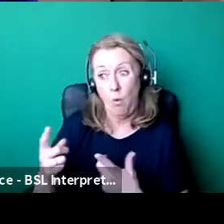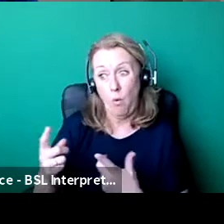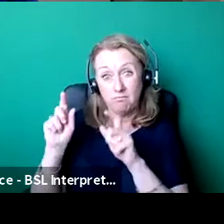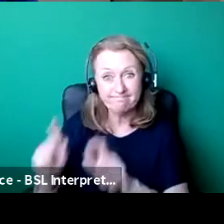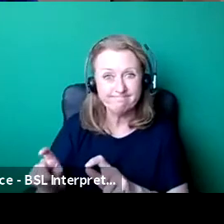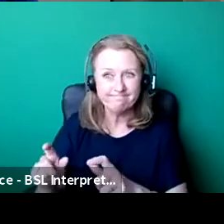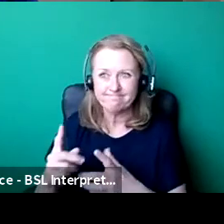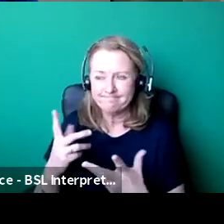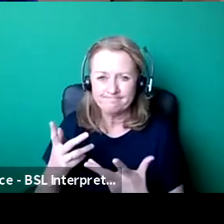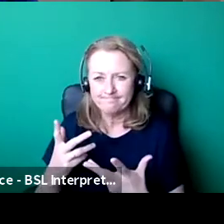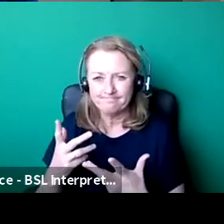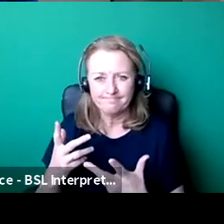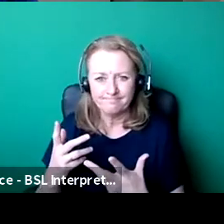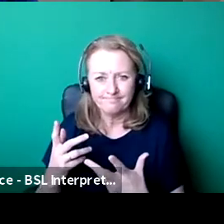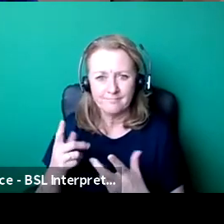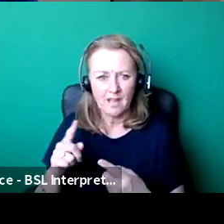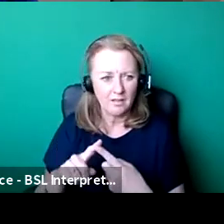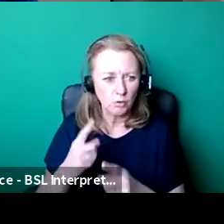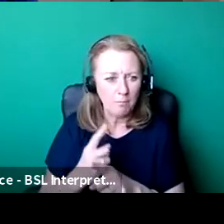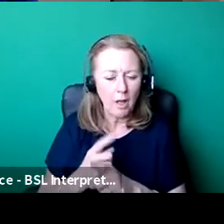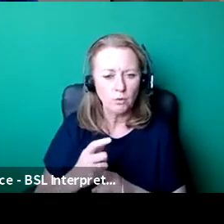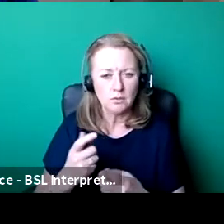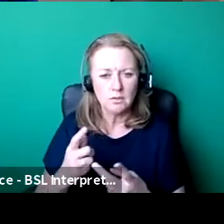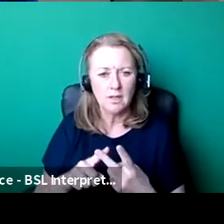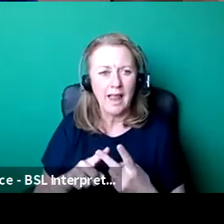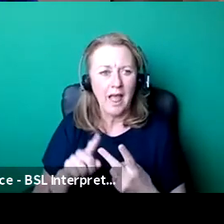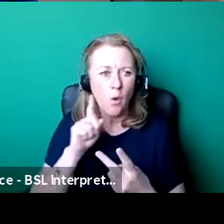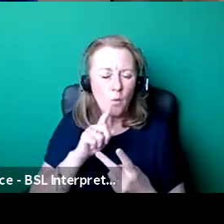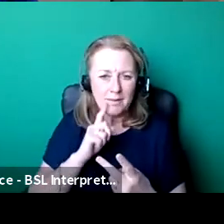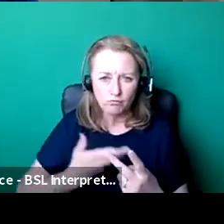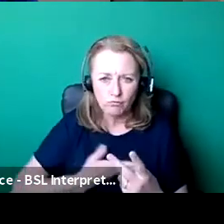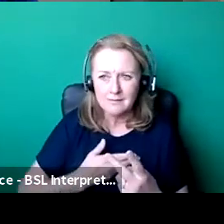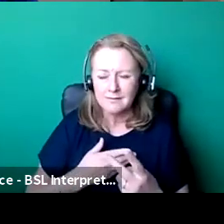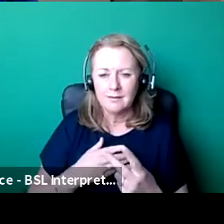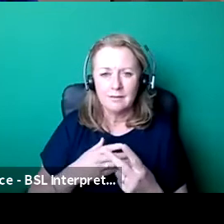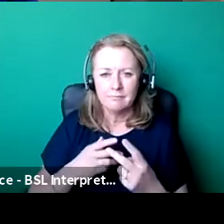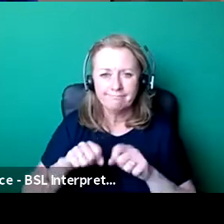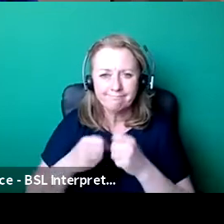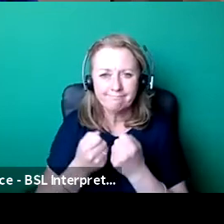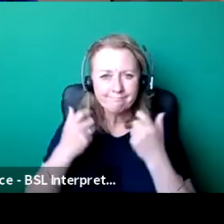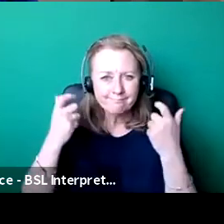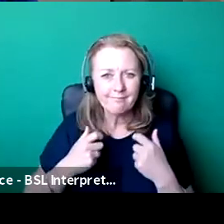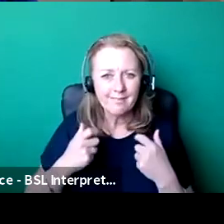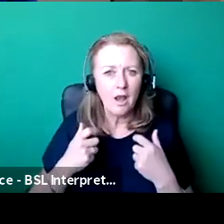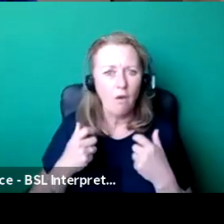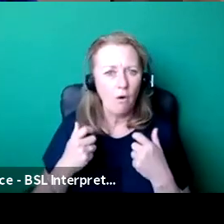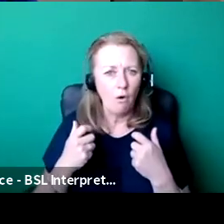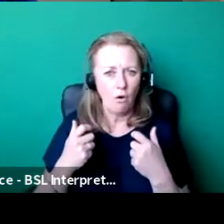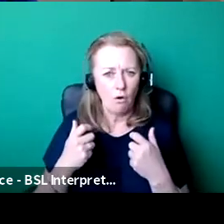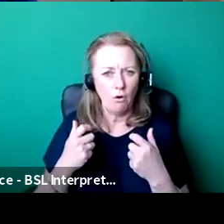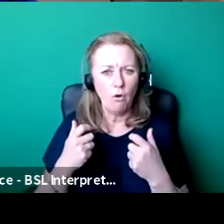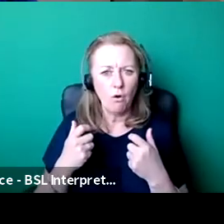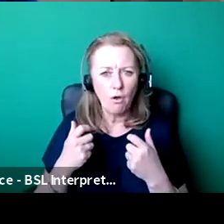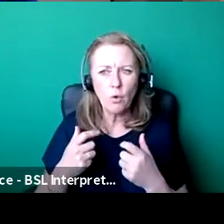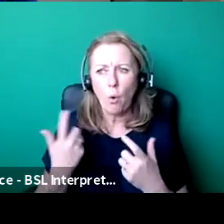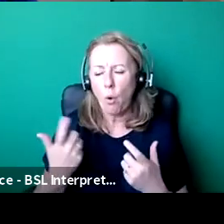topics, women rights, illegal immigration, and the militia or the